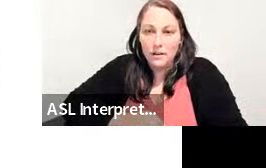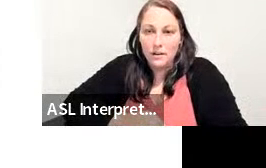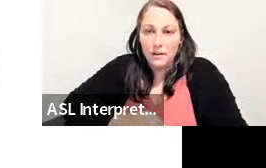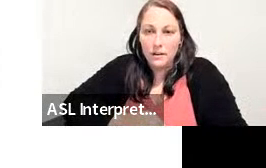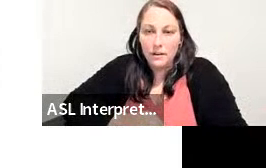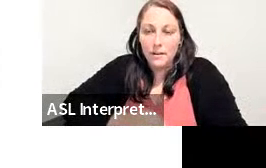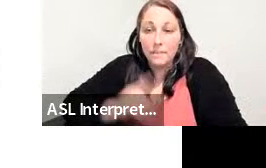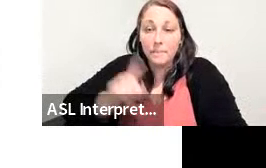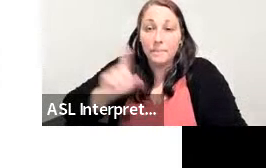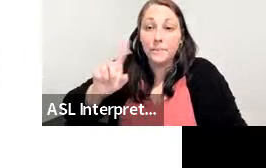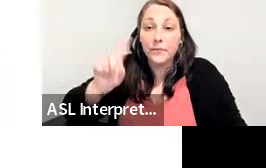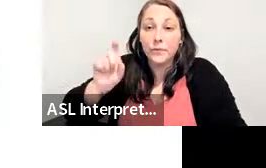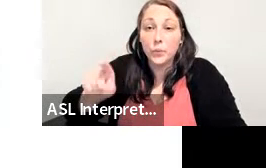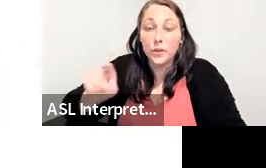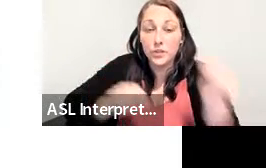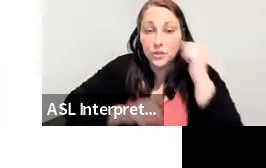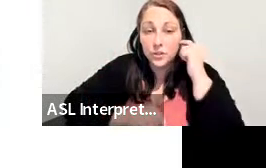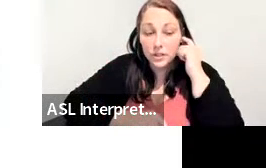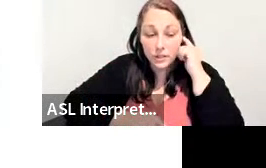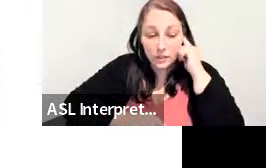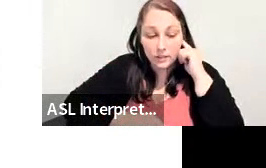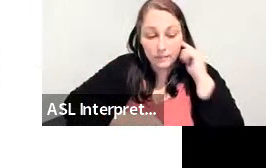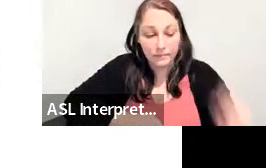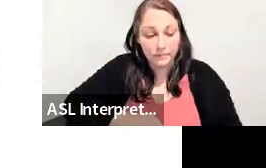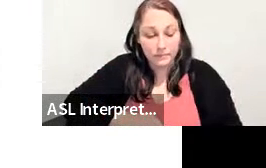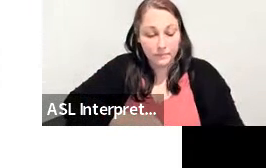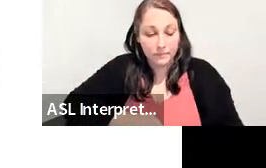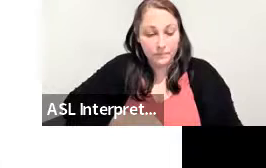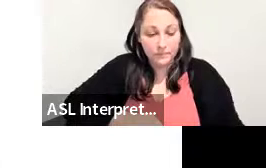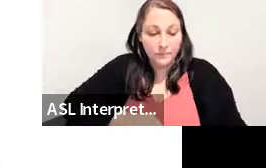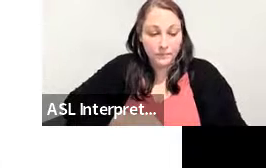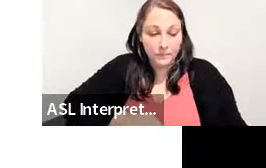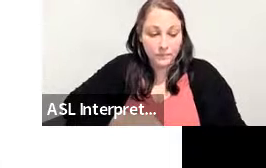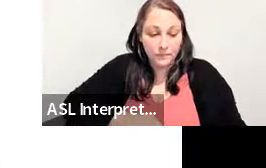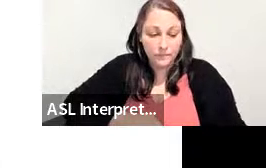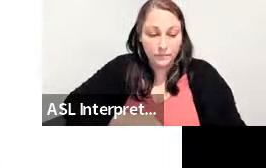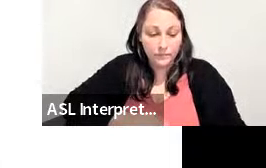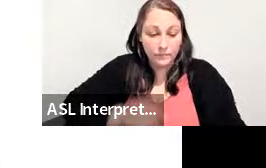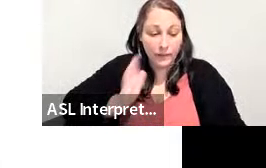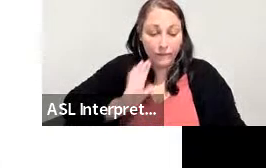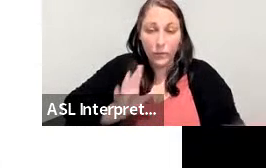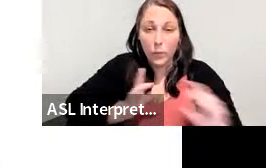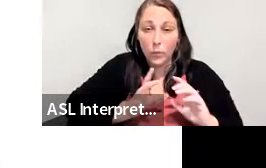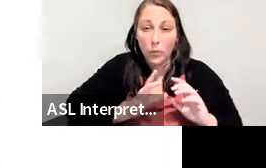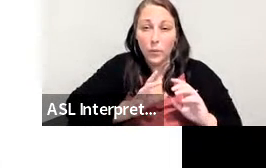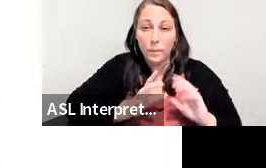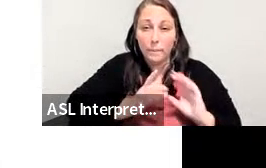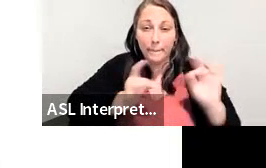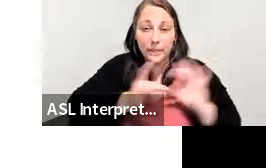I have a question. You mentioned bike racks. Are those the bike share